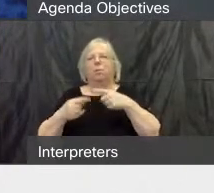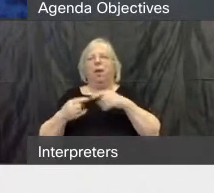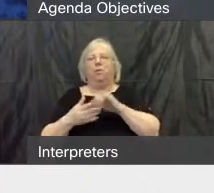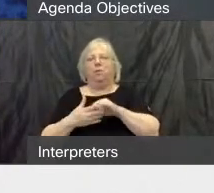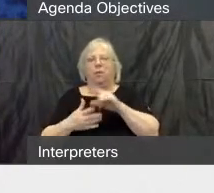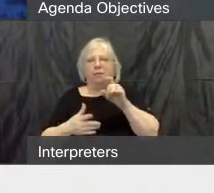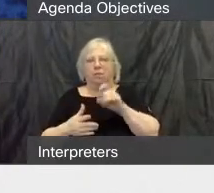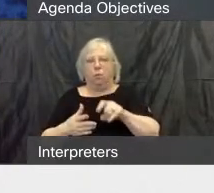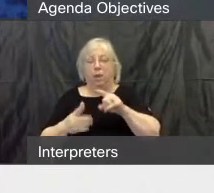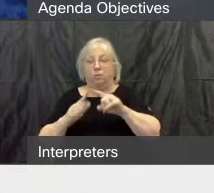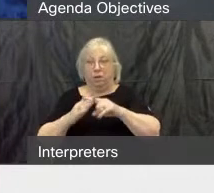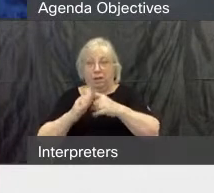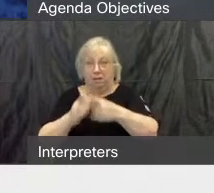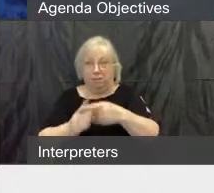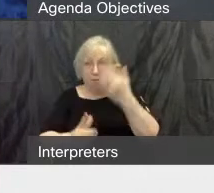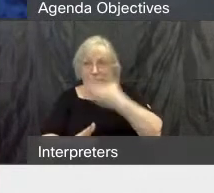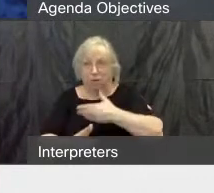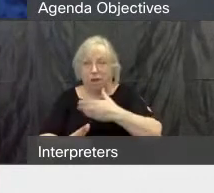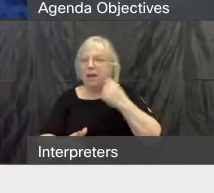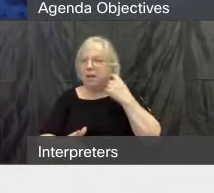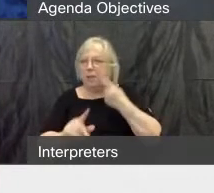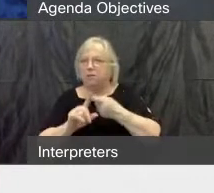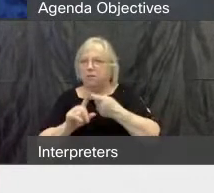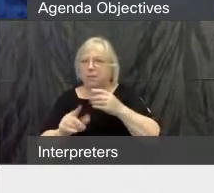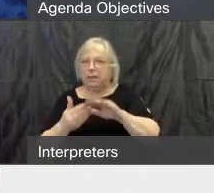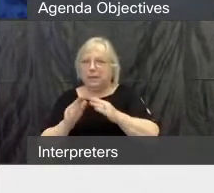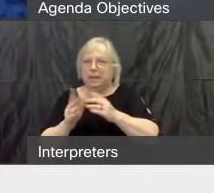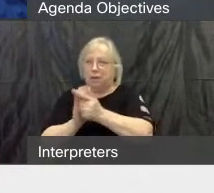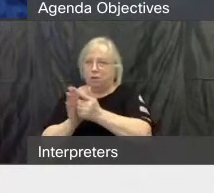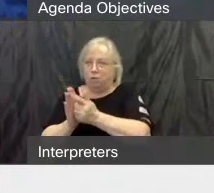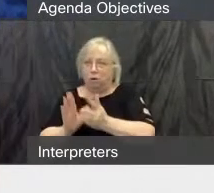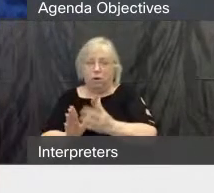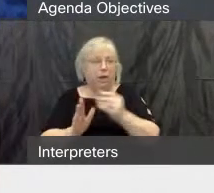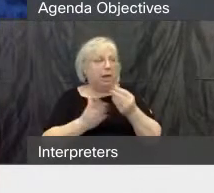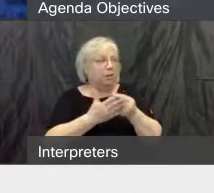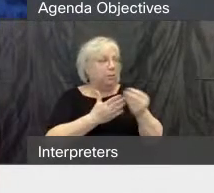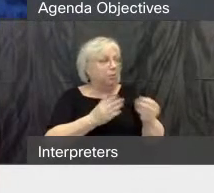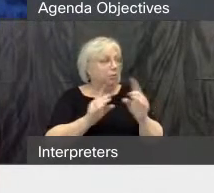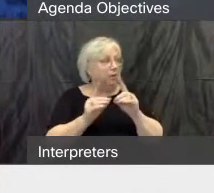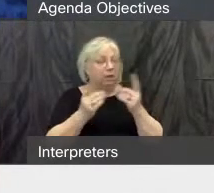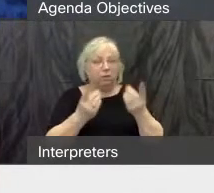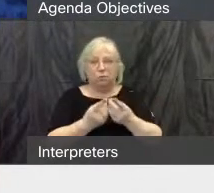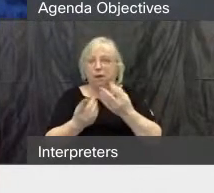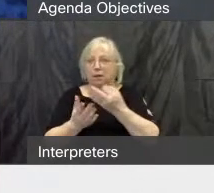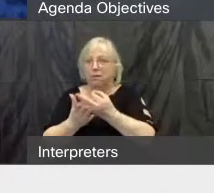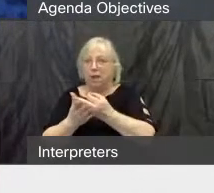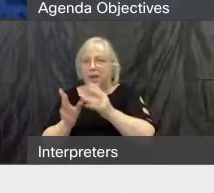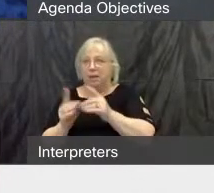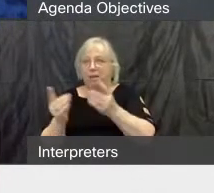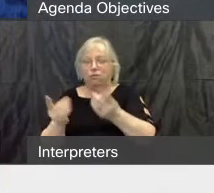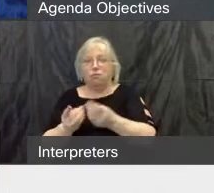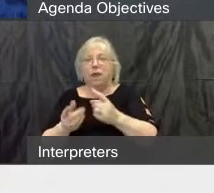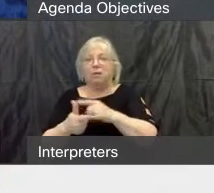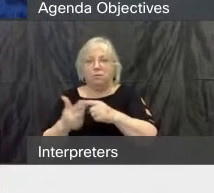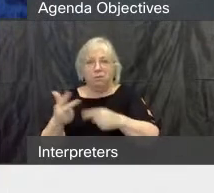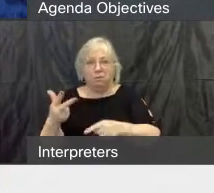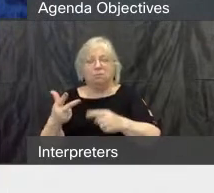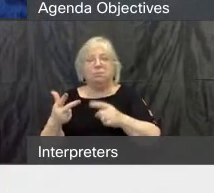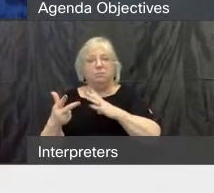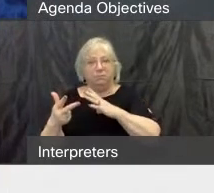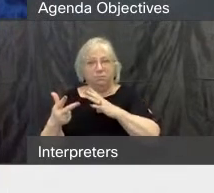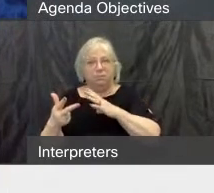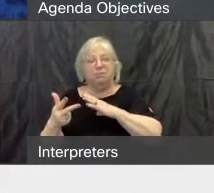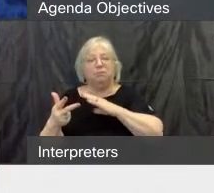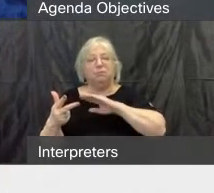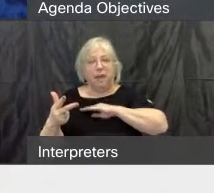the questions on the front end, and I'm hearing from the city attorney, I'm hearing from my purchasing director, finance director, and the purchasing manager. So